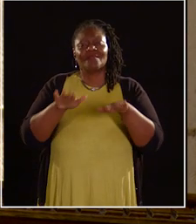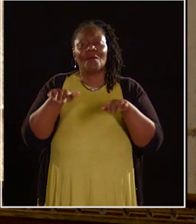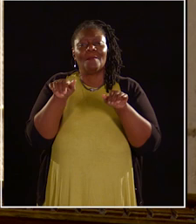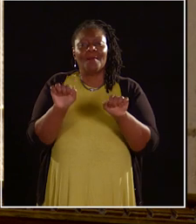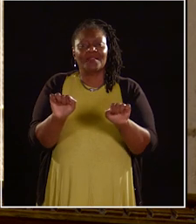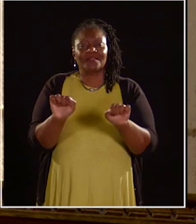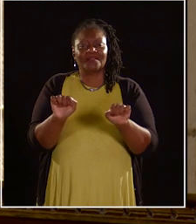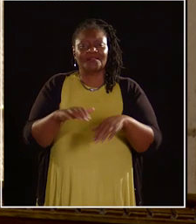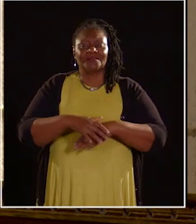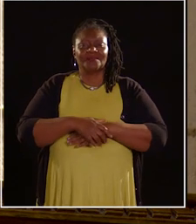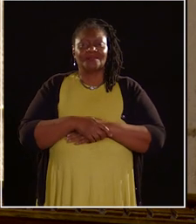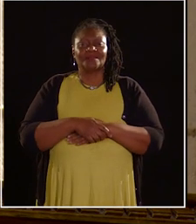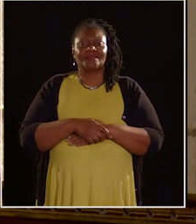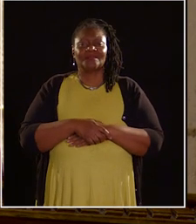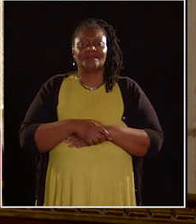Amen.